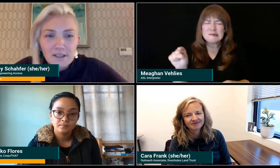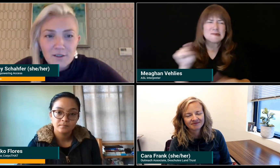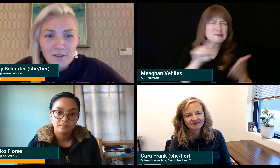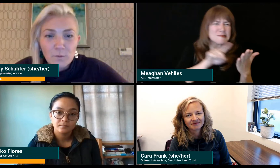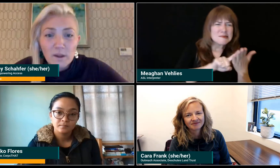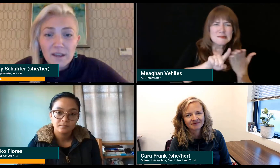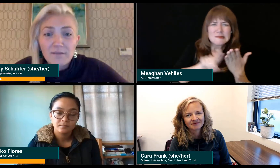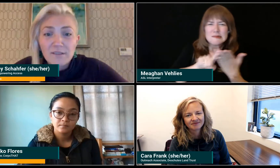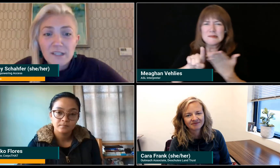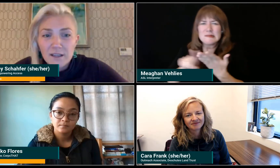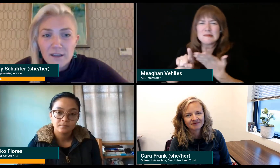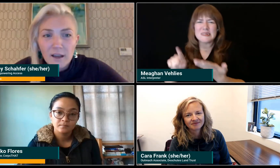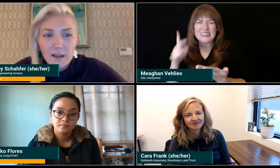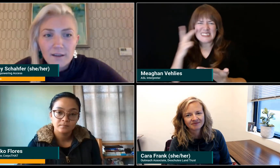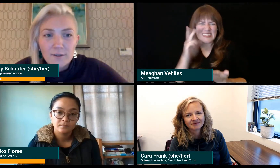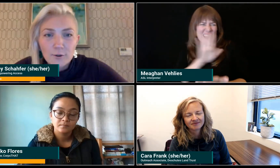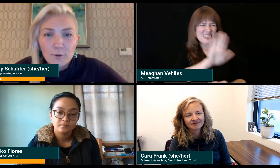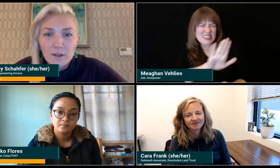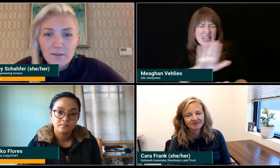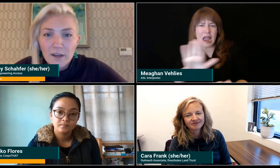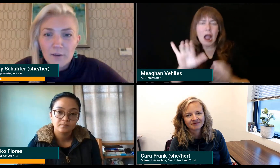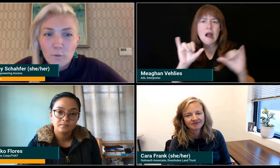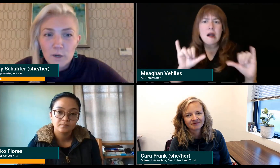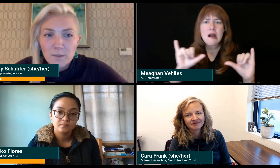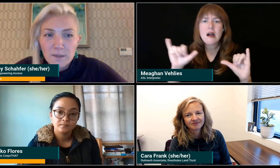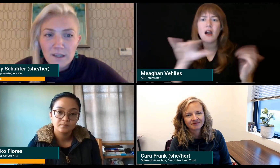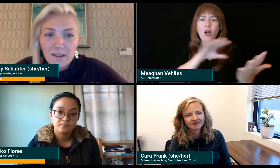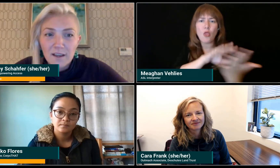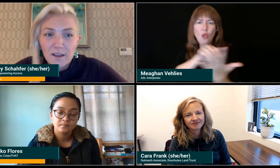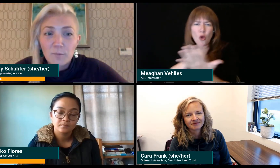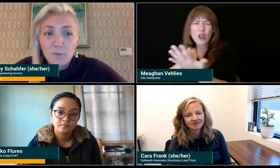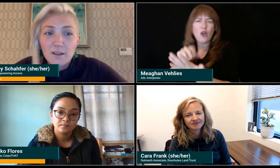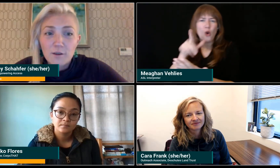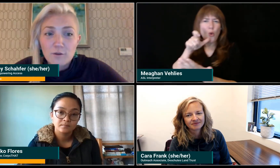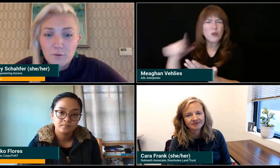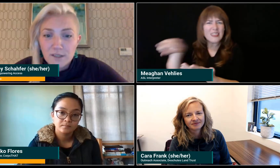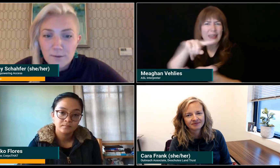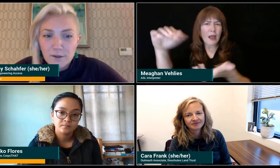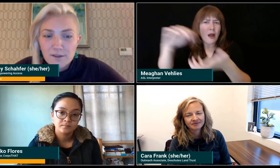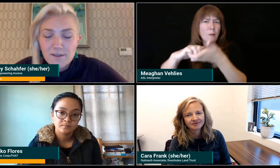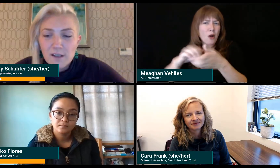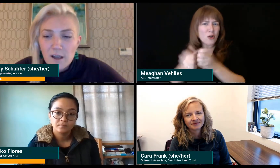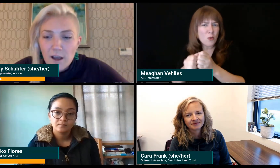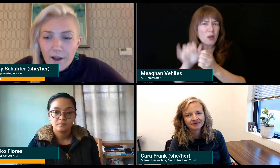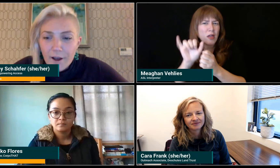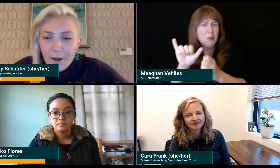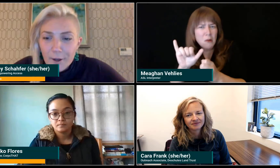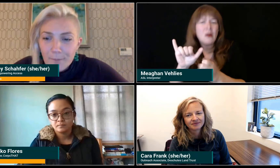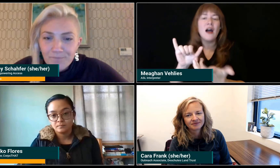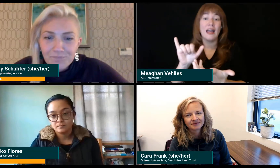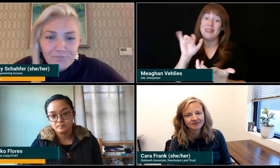other organizations and what they've done and who they've kind of worked with, I think can be a huge resource.